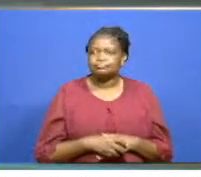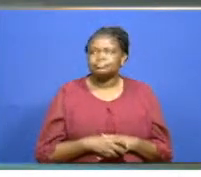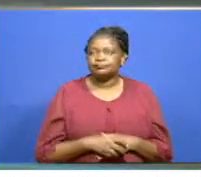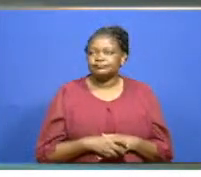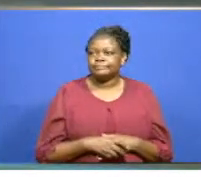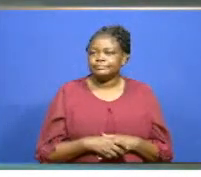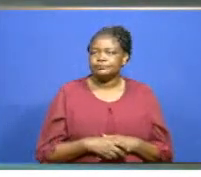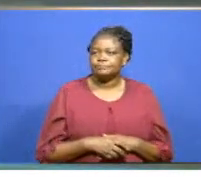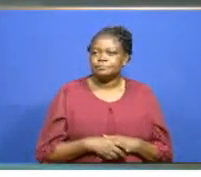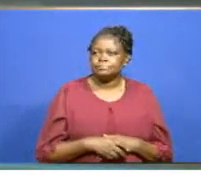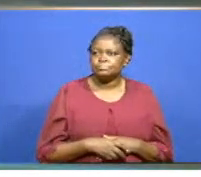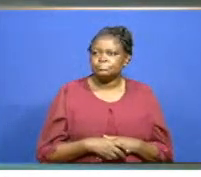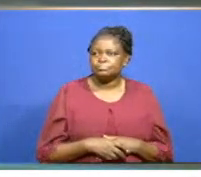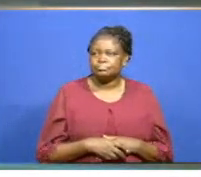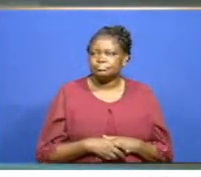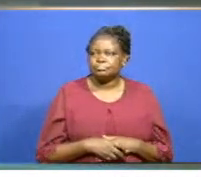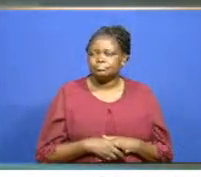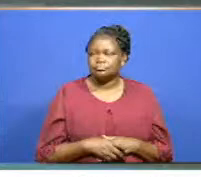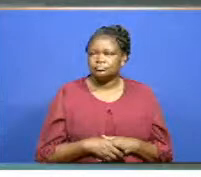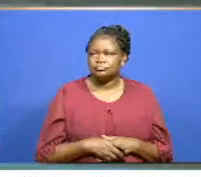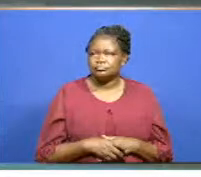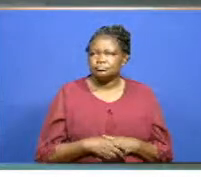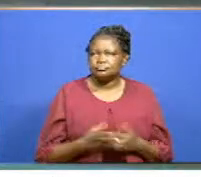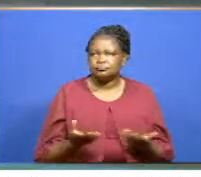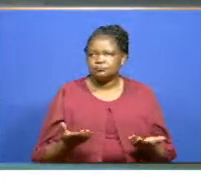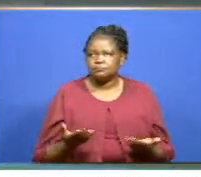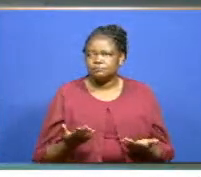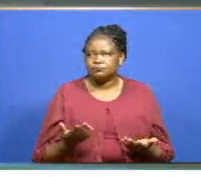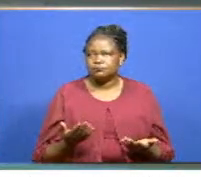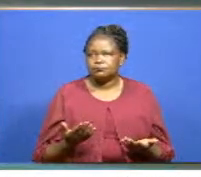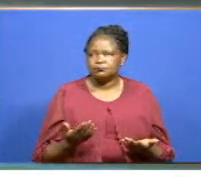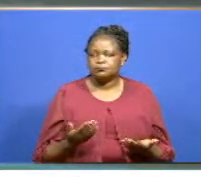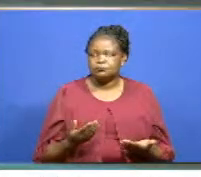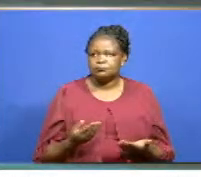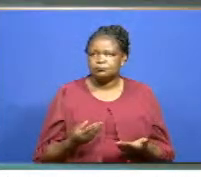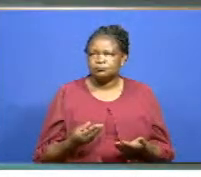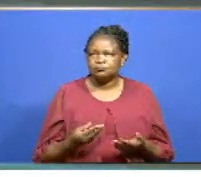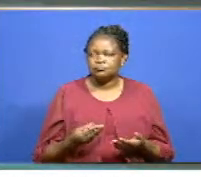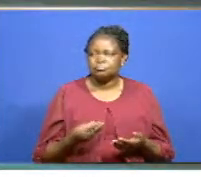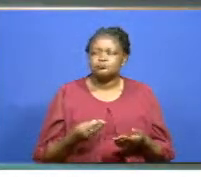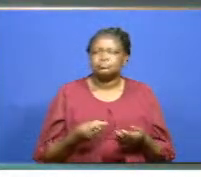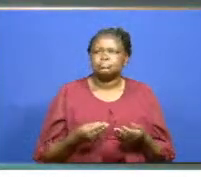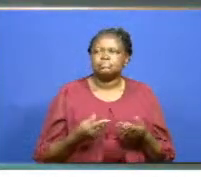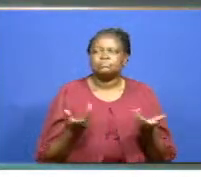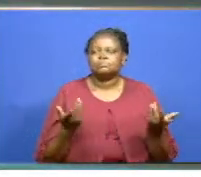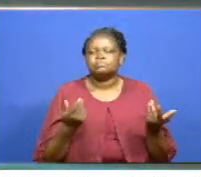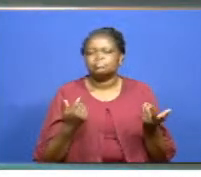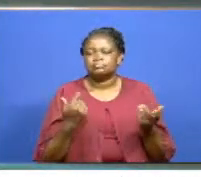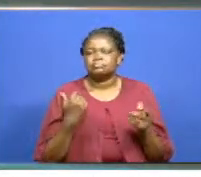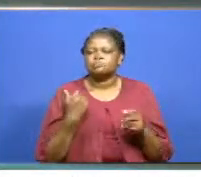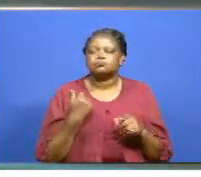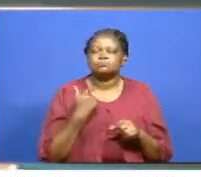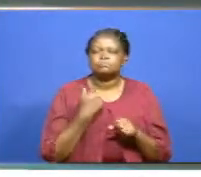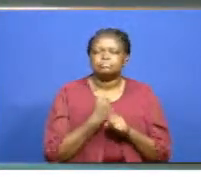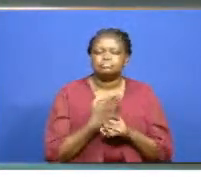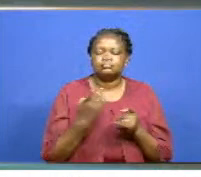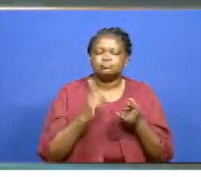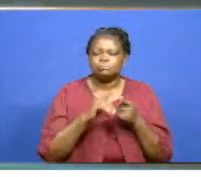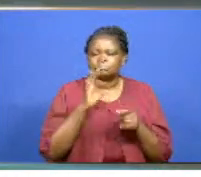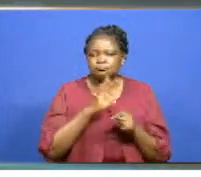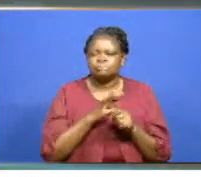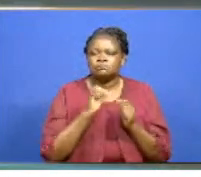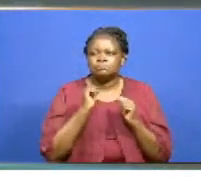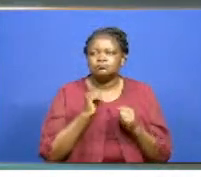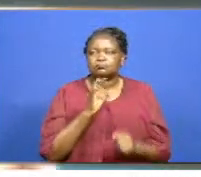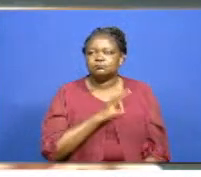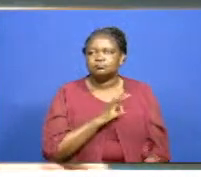you know, the oiling the public or oiling the voters, they'll actually get you know when